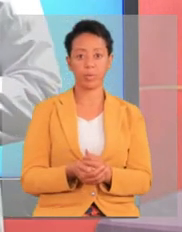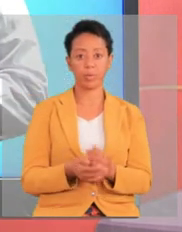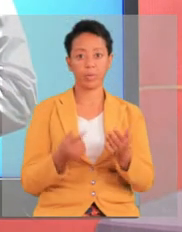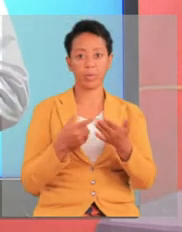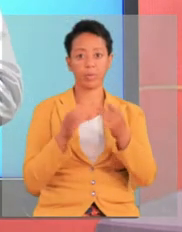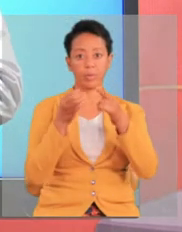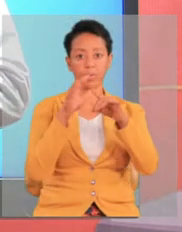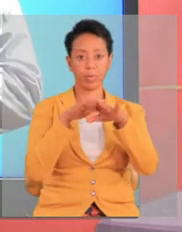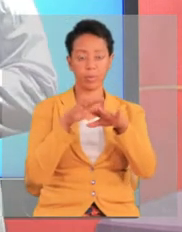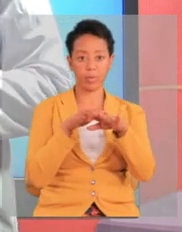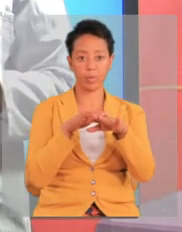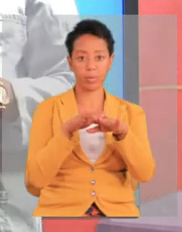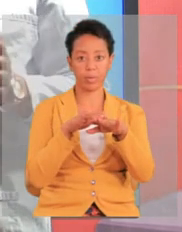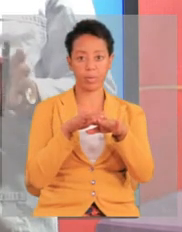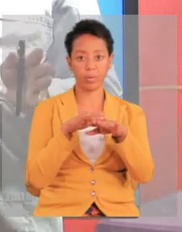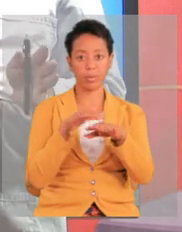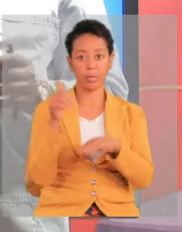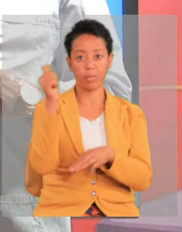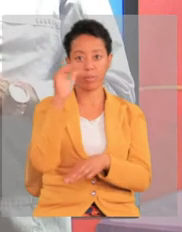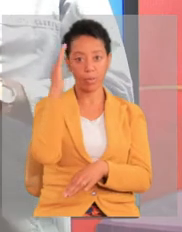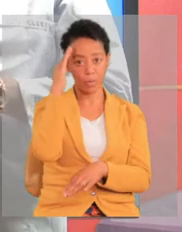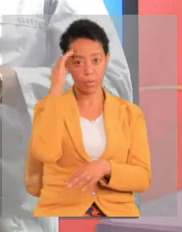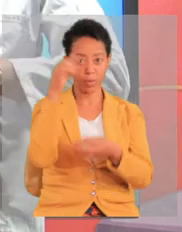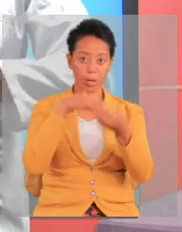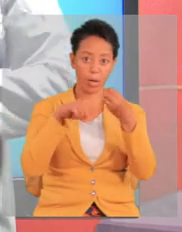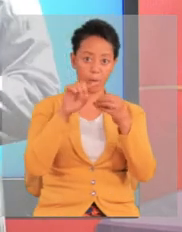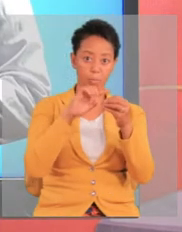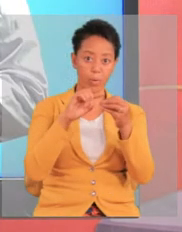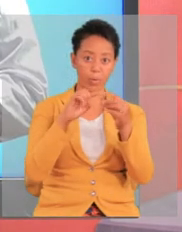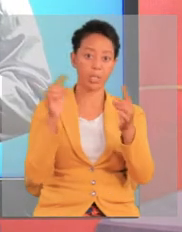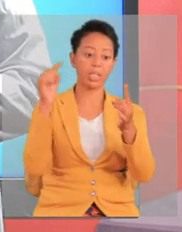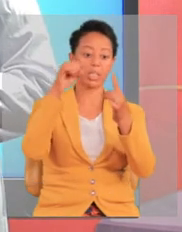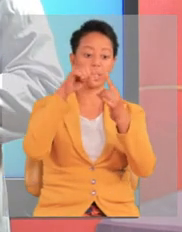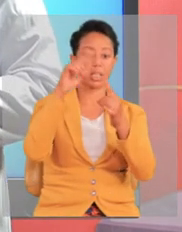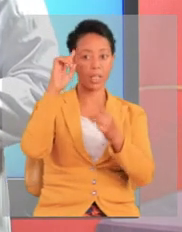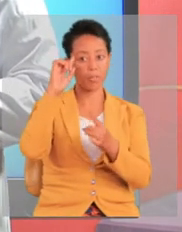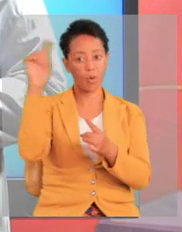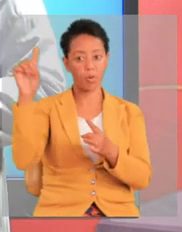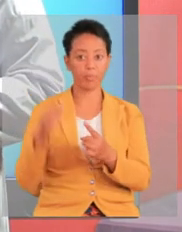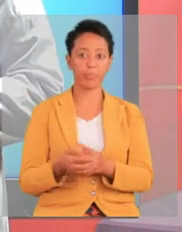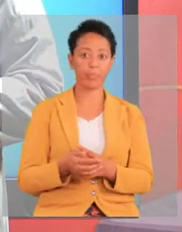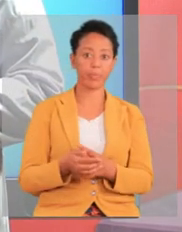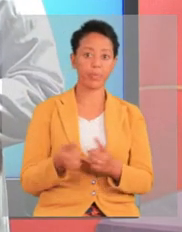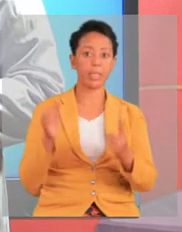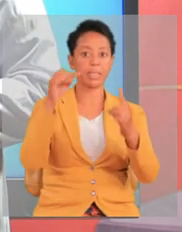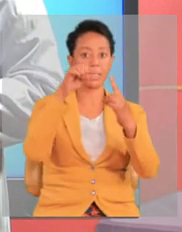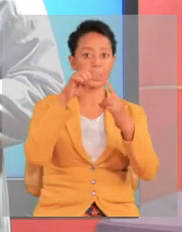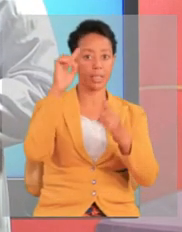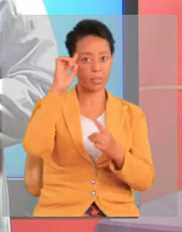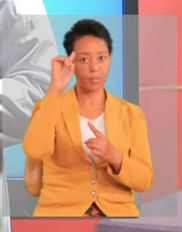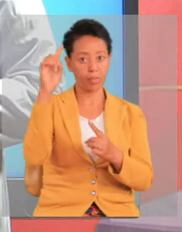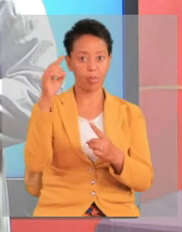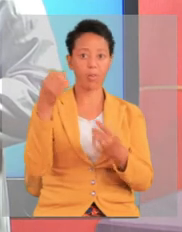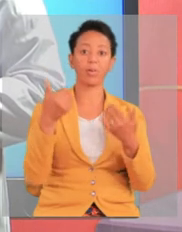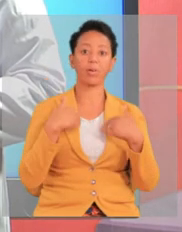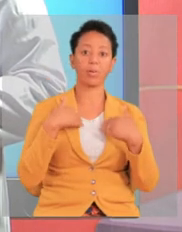case, I'm sure everybody knows about since and for. Since and for are available